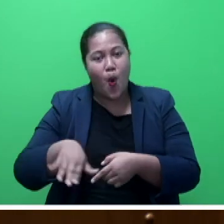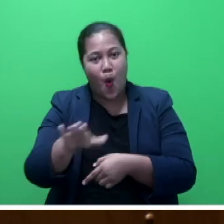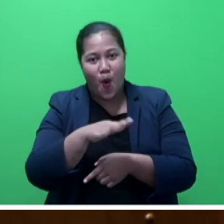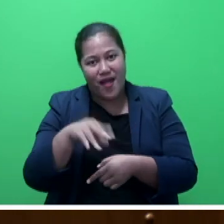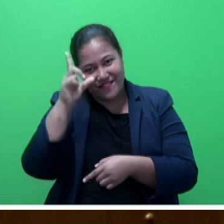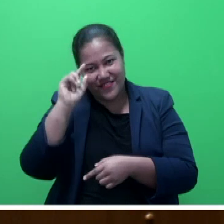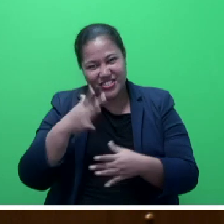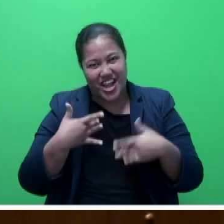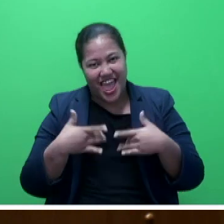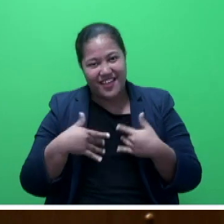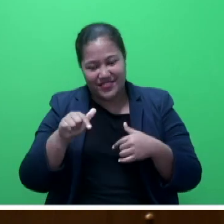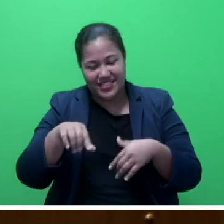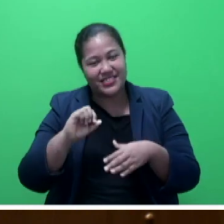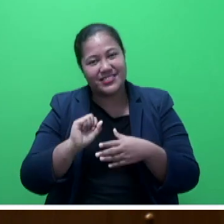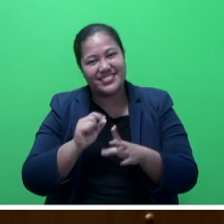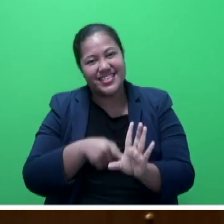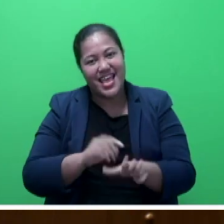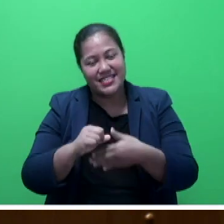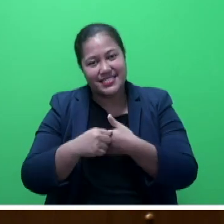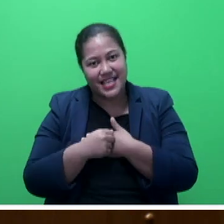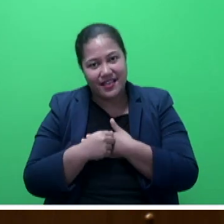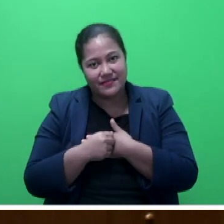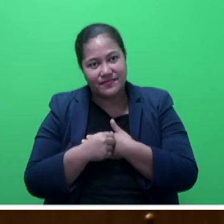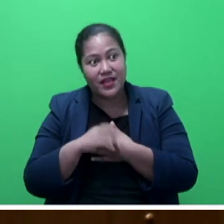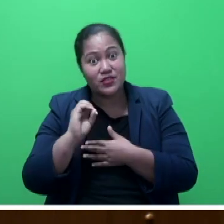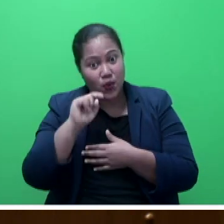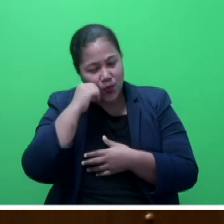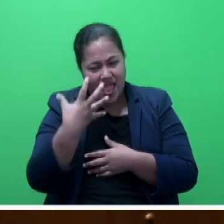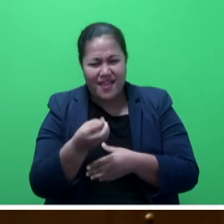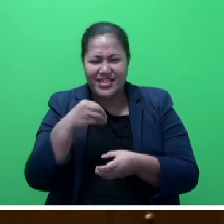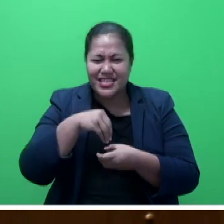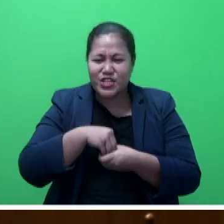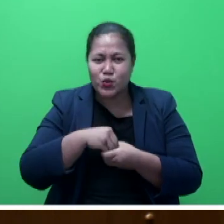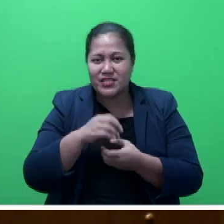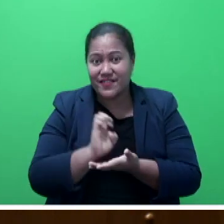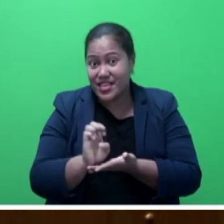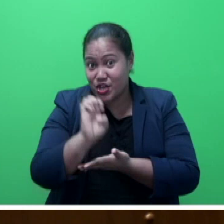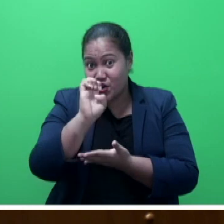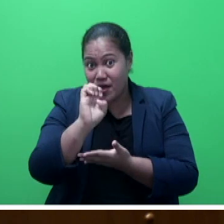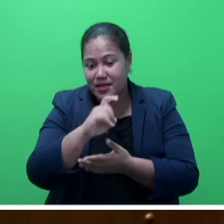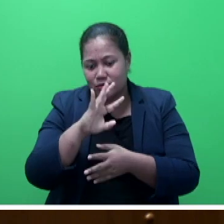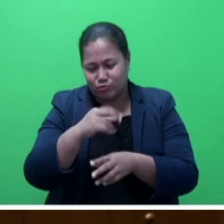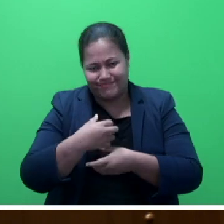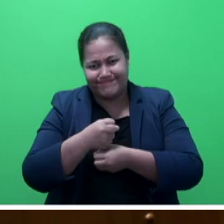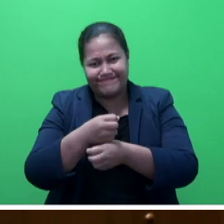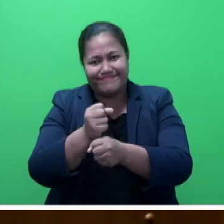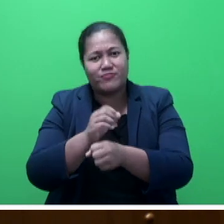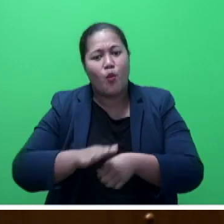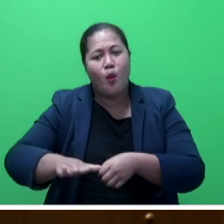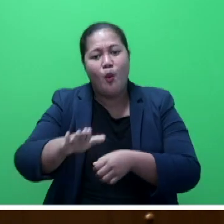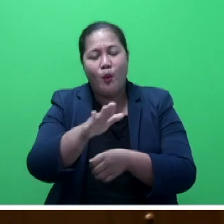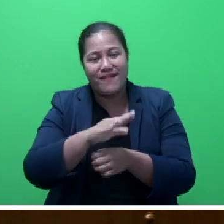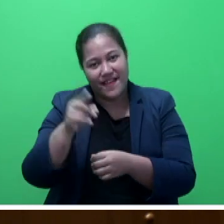year. And that we will chart an inclusive economic recovery, one that upholds every Fijian's